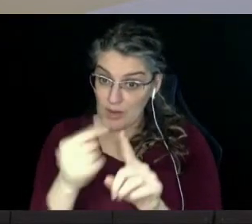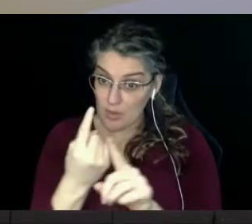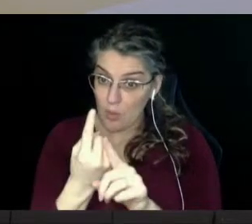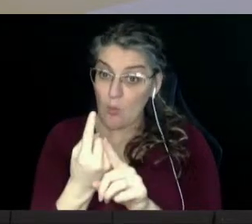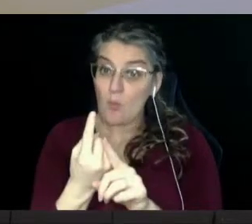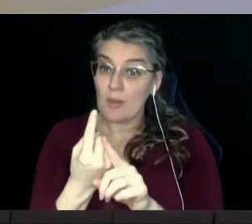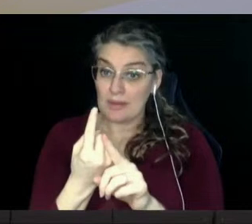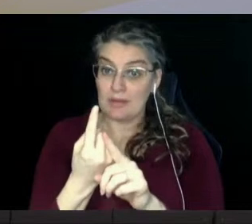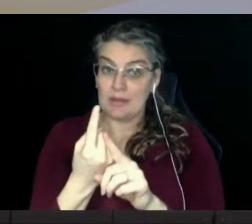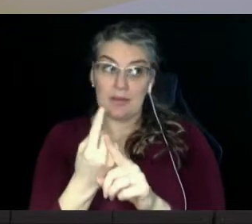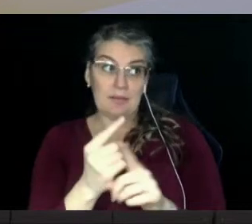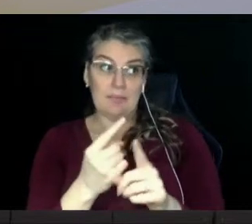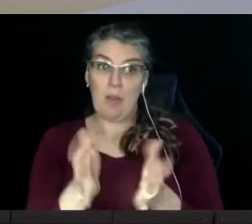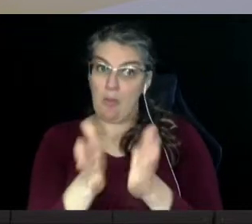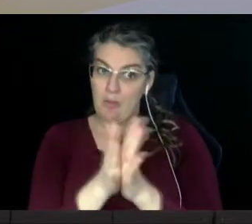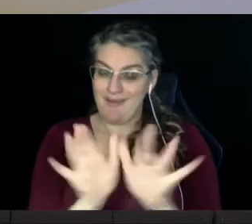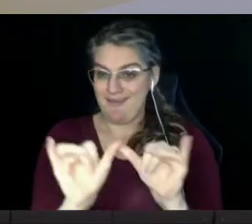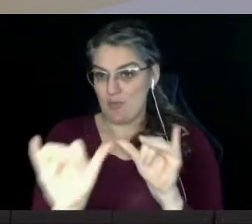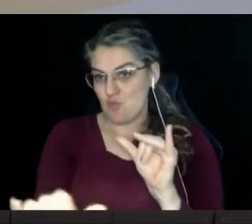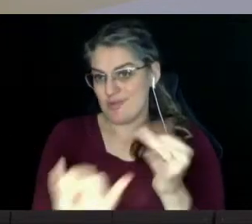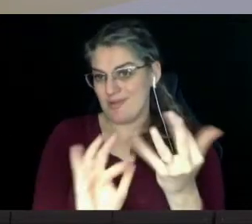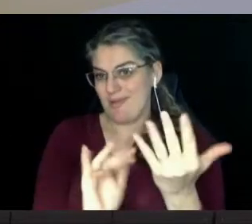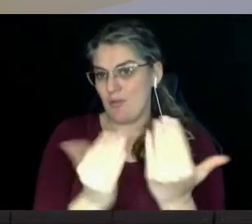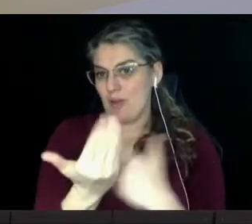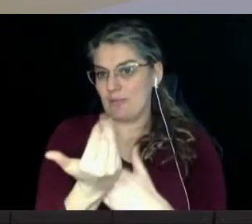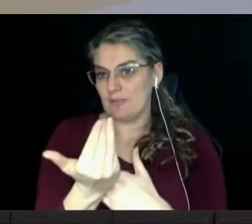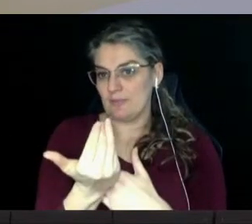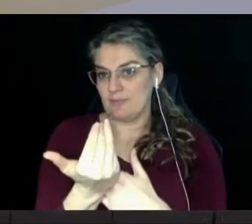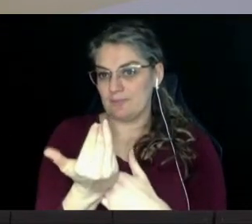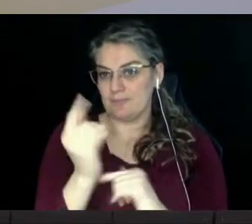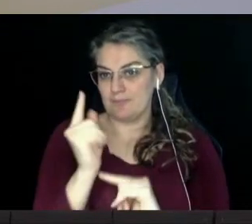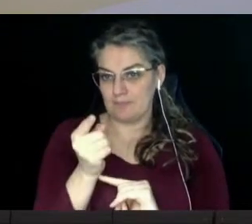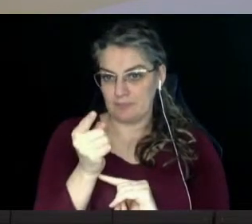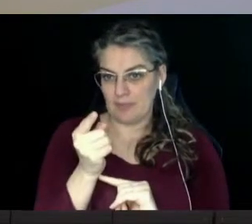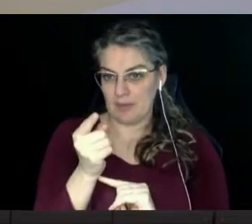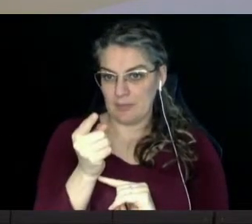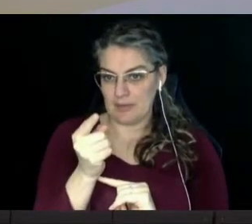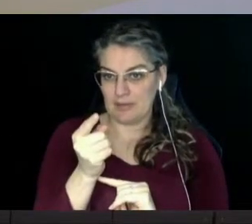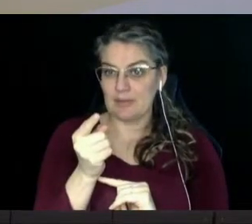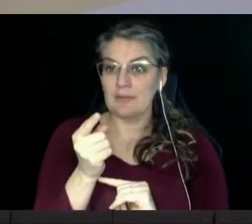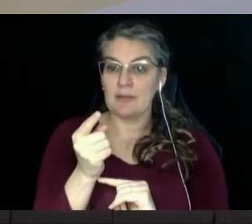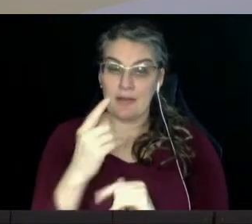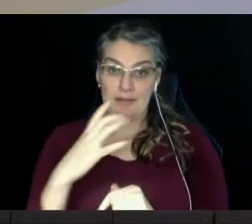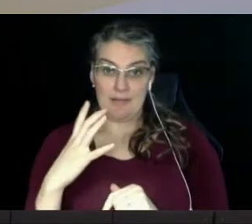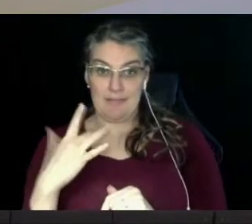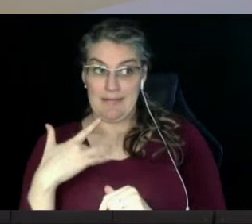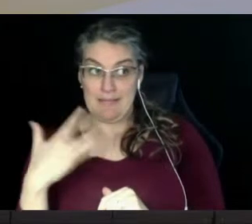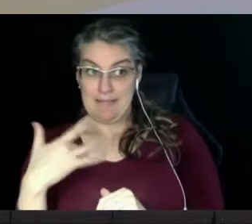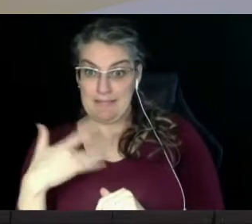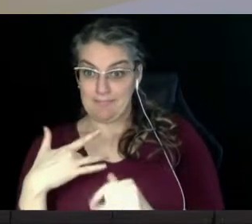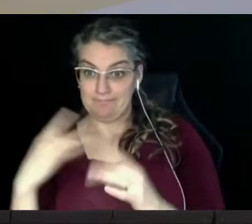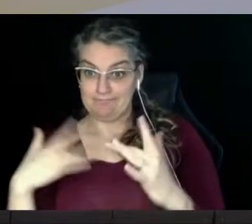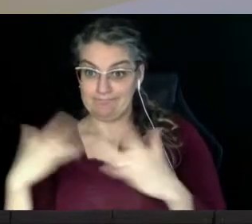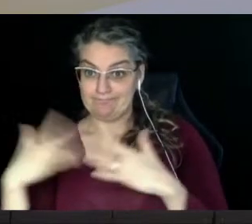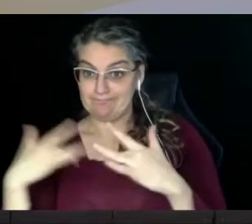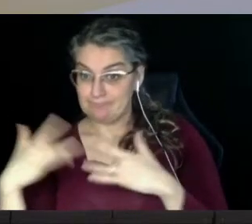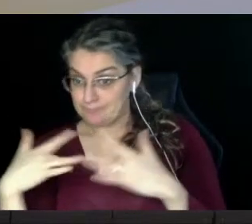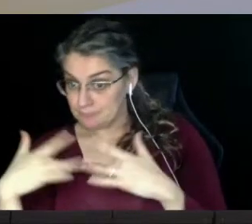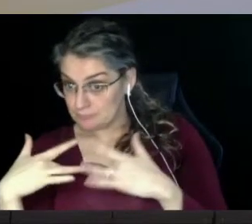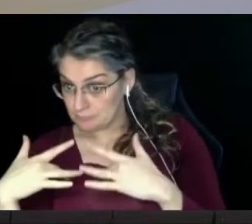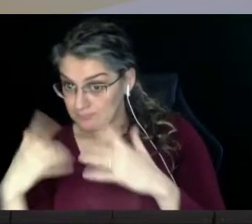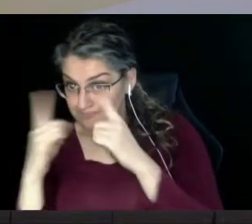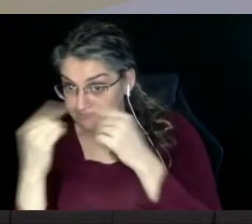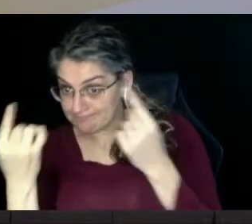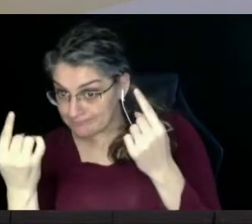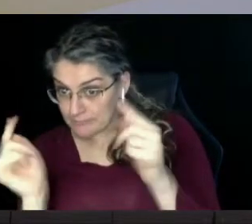surveillance system for reporting and monitoring adverse reactions to immunizations. PEI, like all other jurisdictions, is legally required